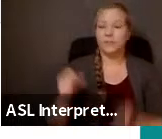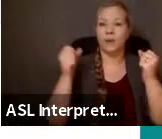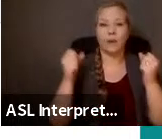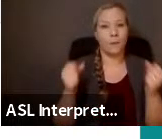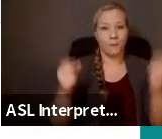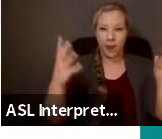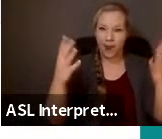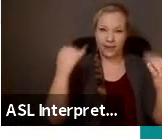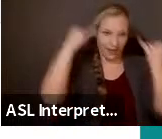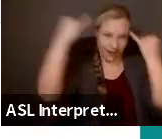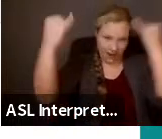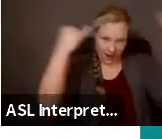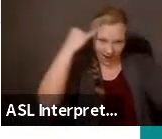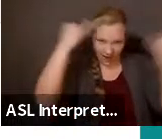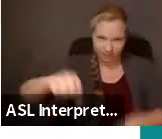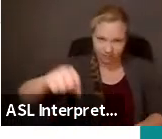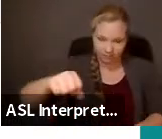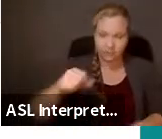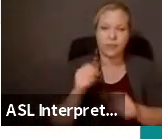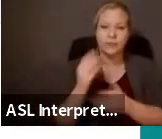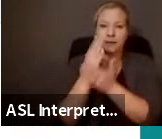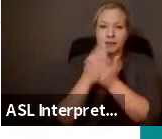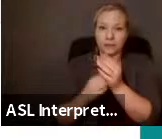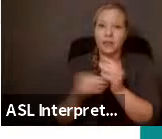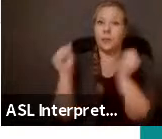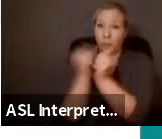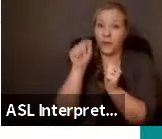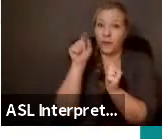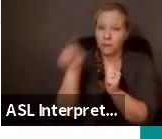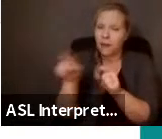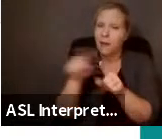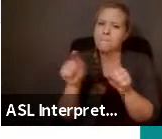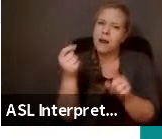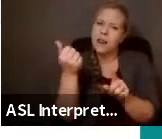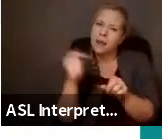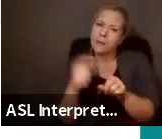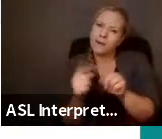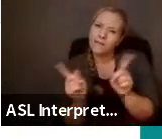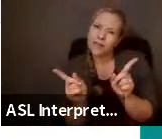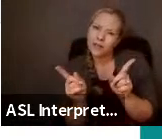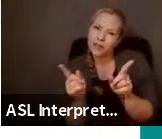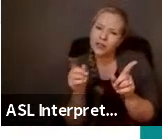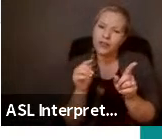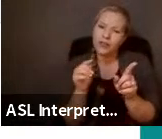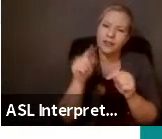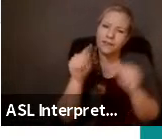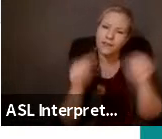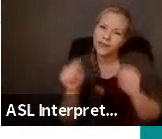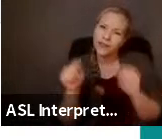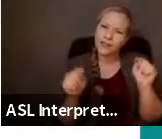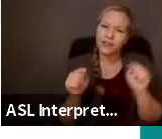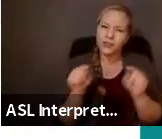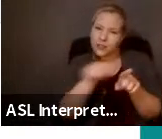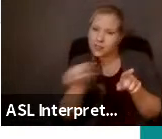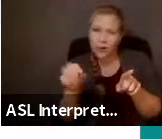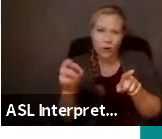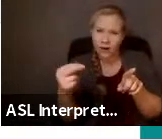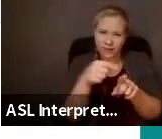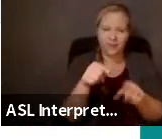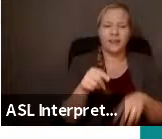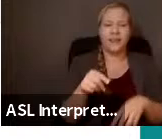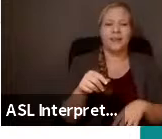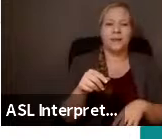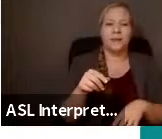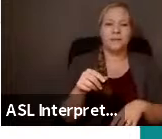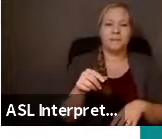under consideration. There are a lot of variations and permutations of each of those options, but for our